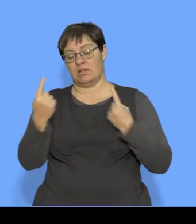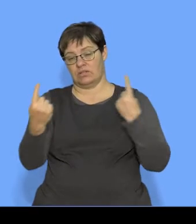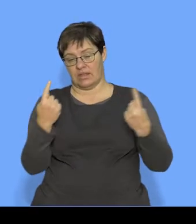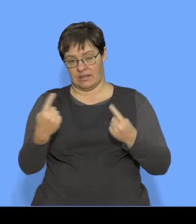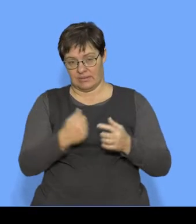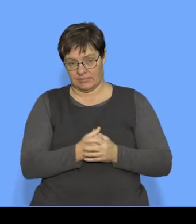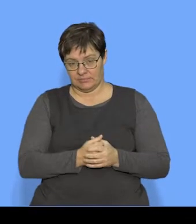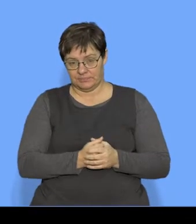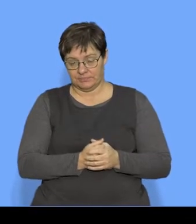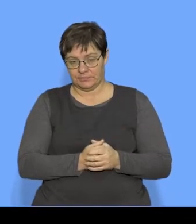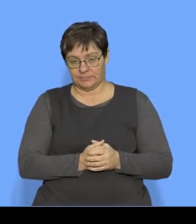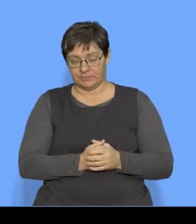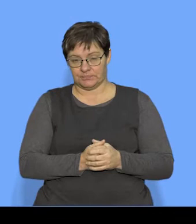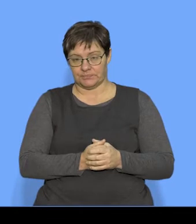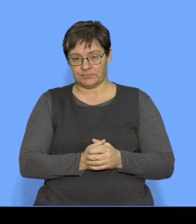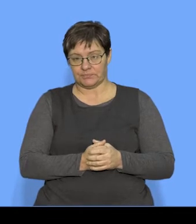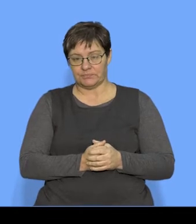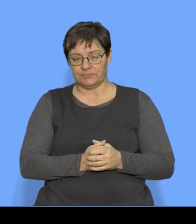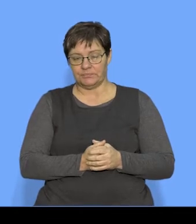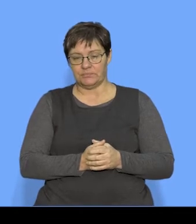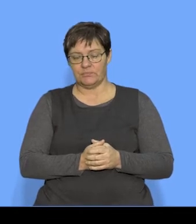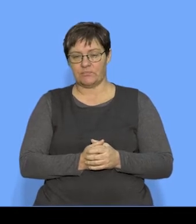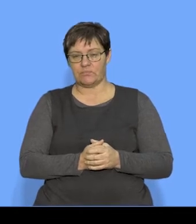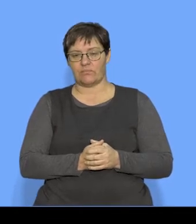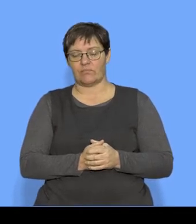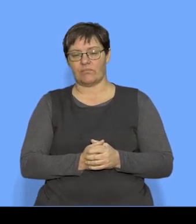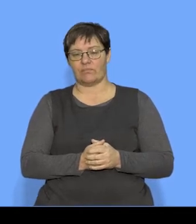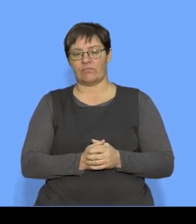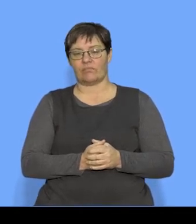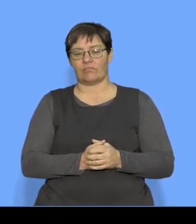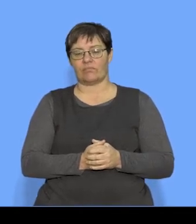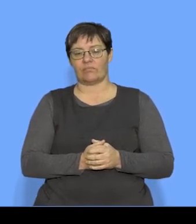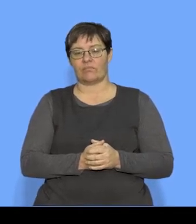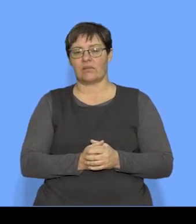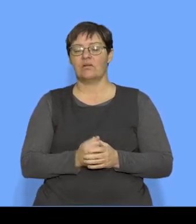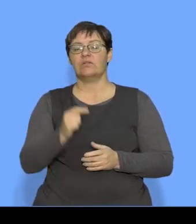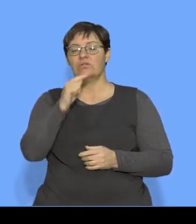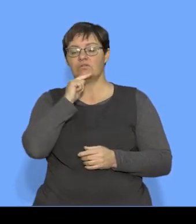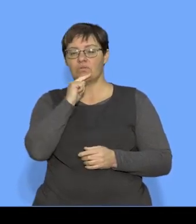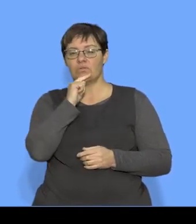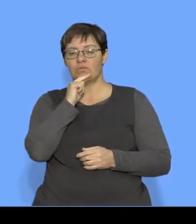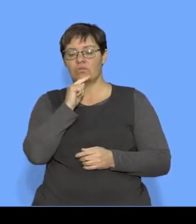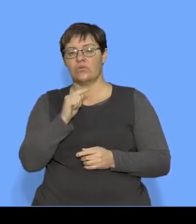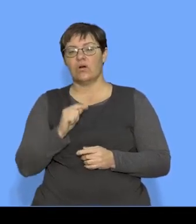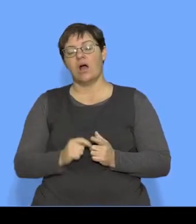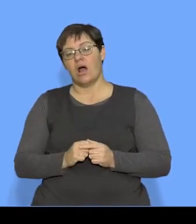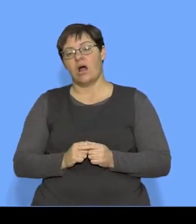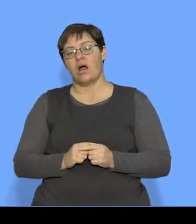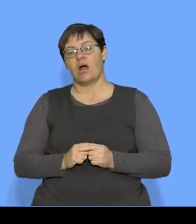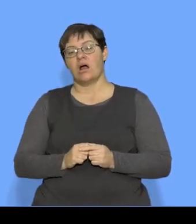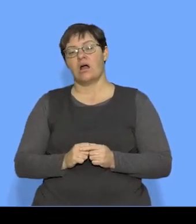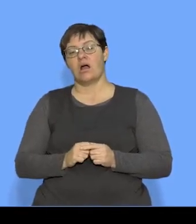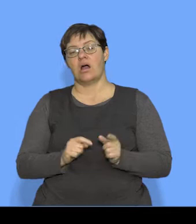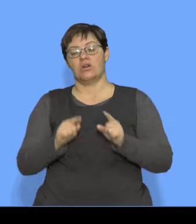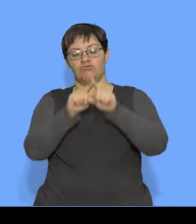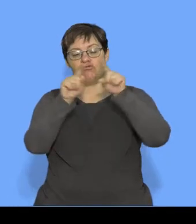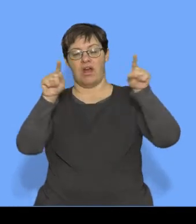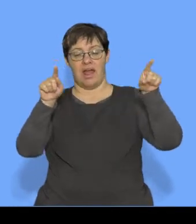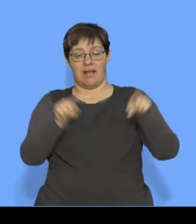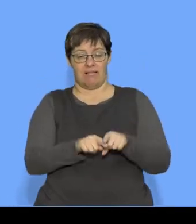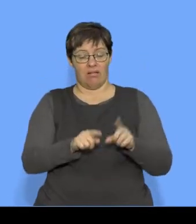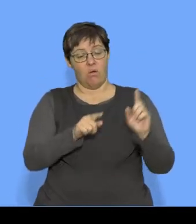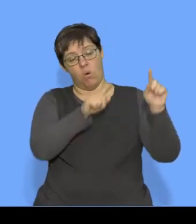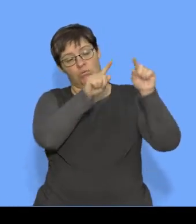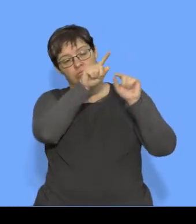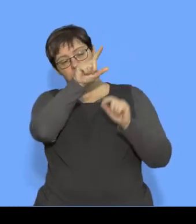parallel to one another. Now, please consider trying to prove the triangles that are to be